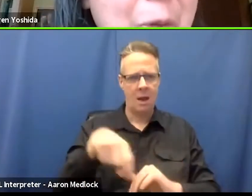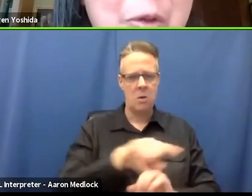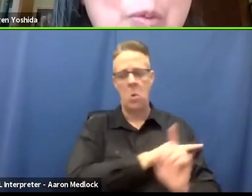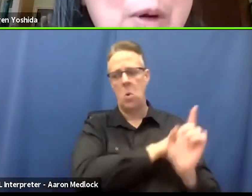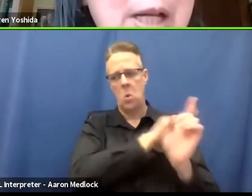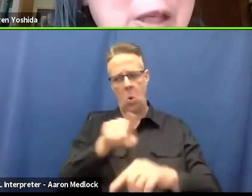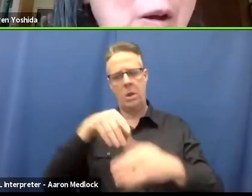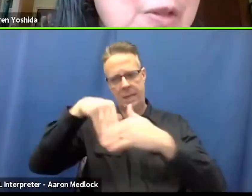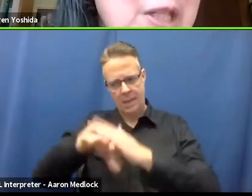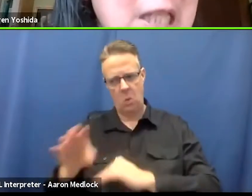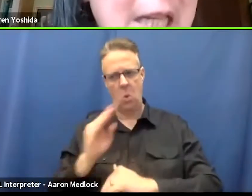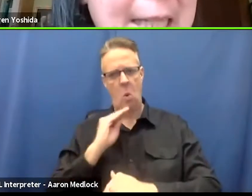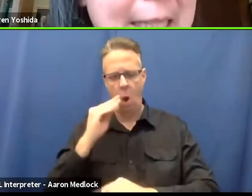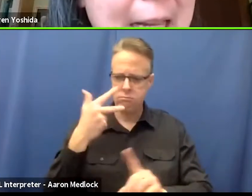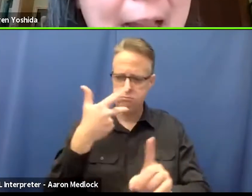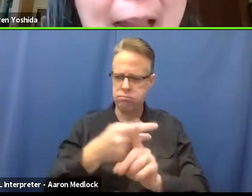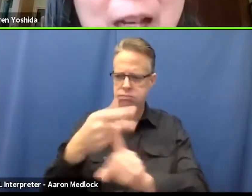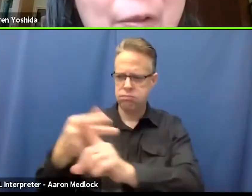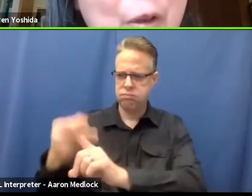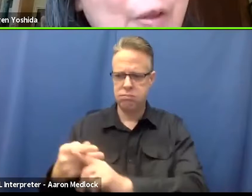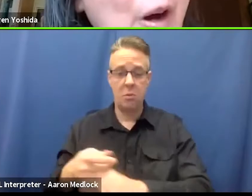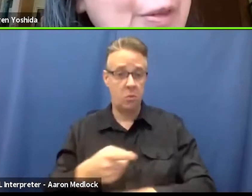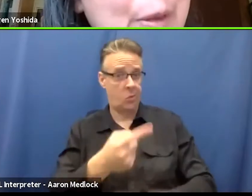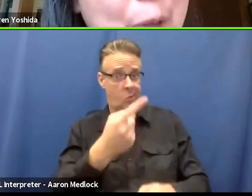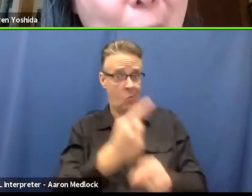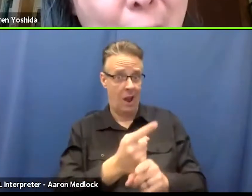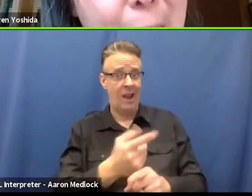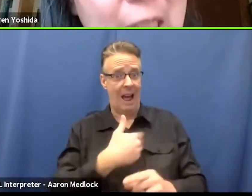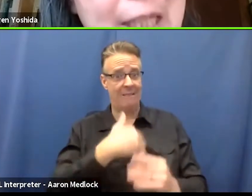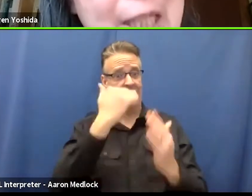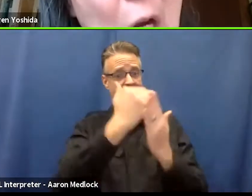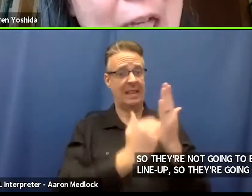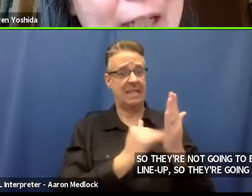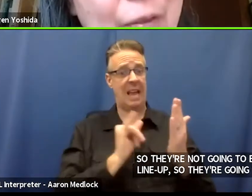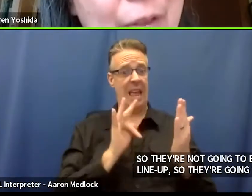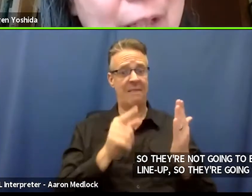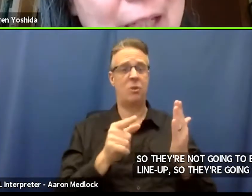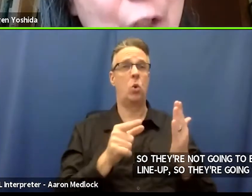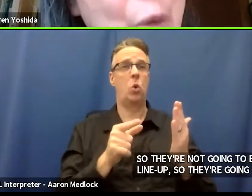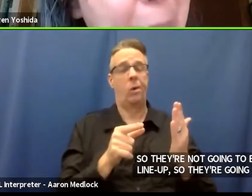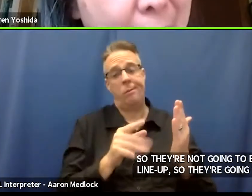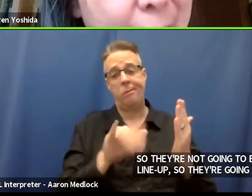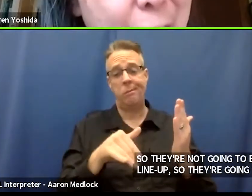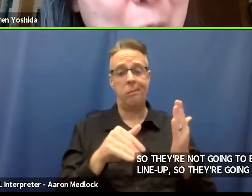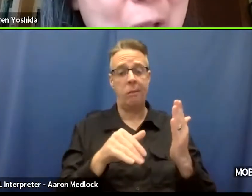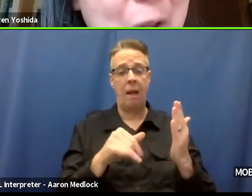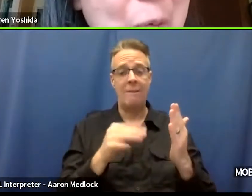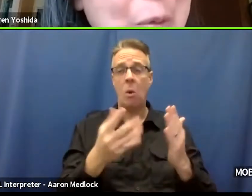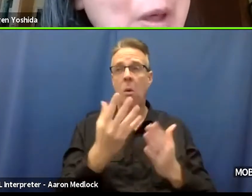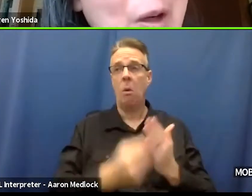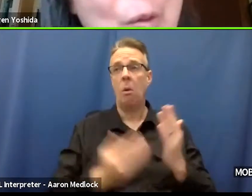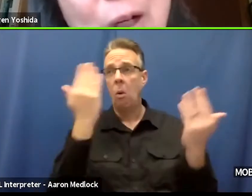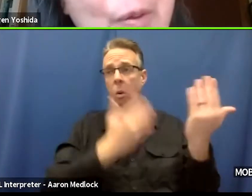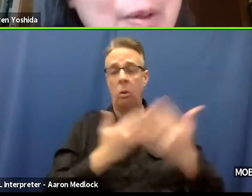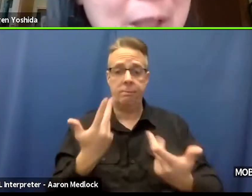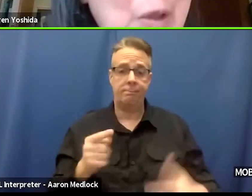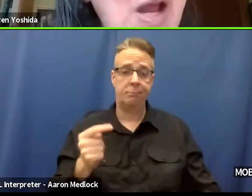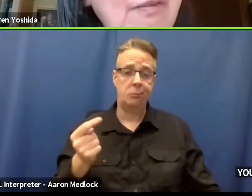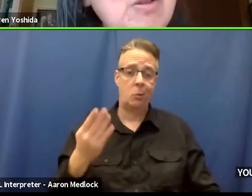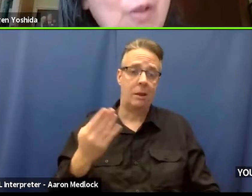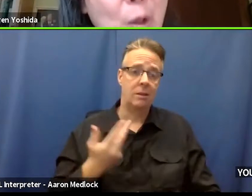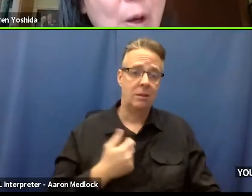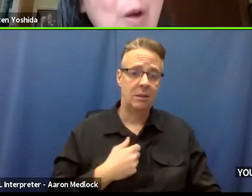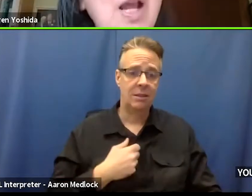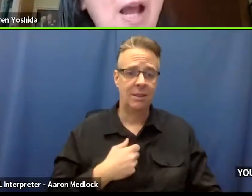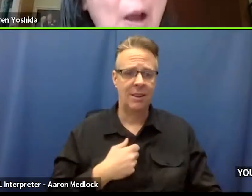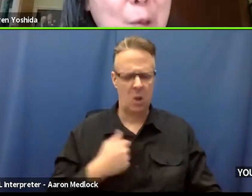them. So you're right, there are these lists, and if you fall through the cracks, it's kind of too bad. We're